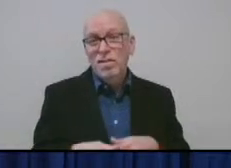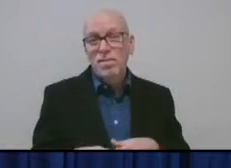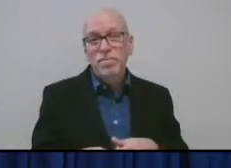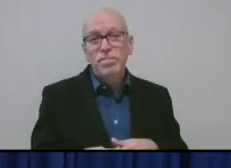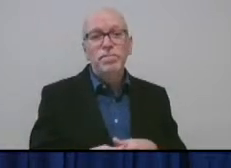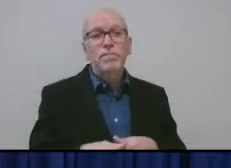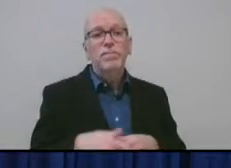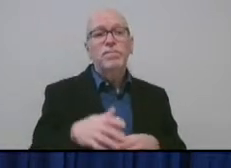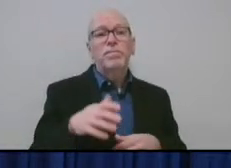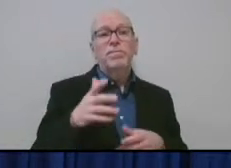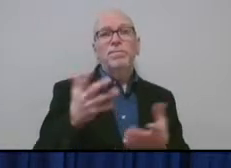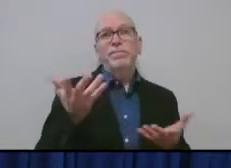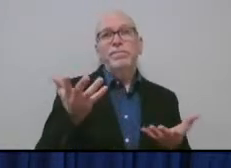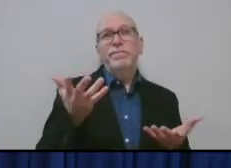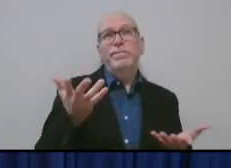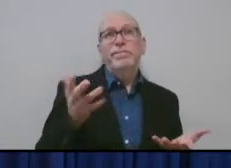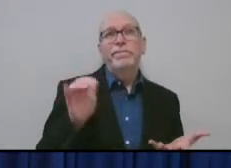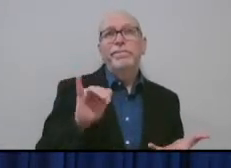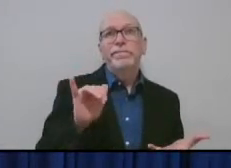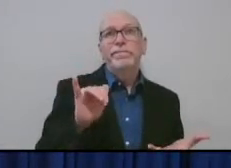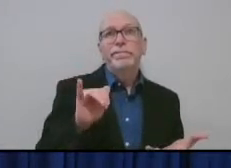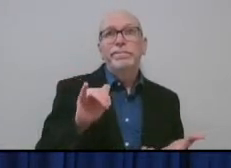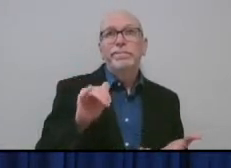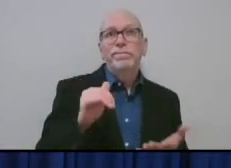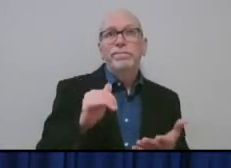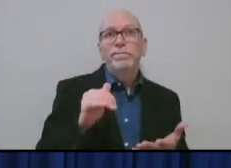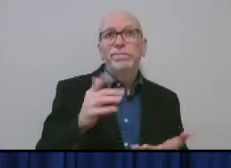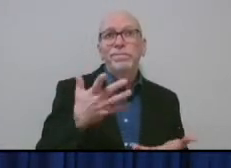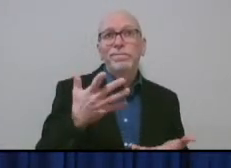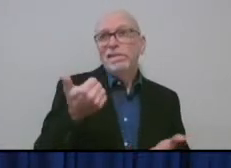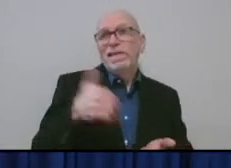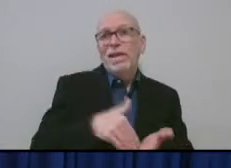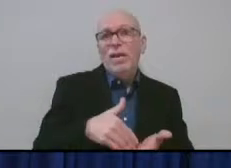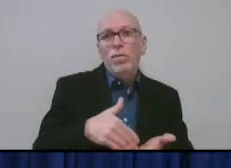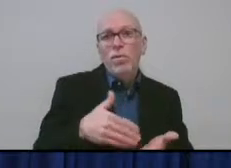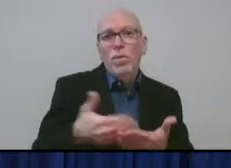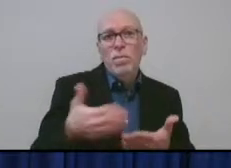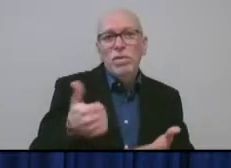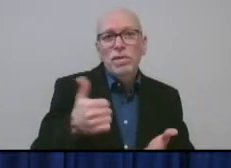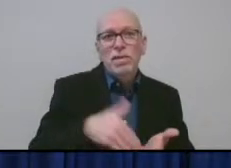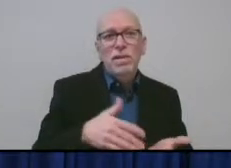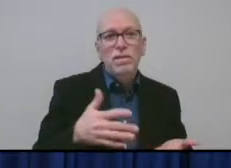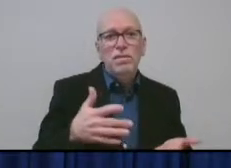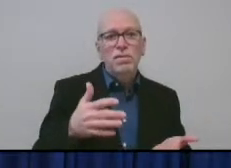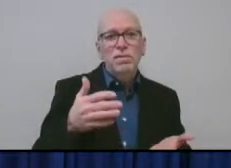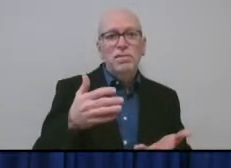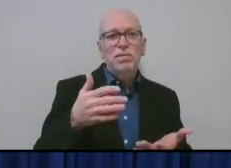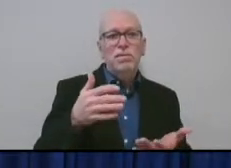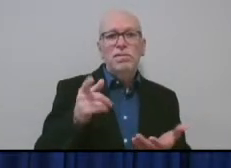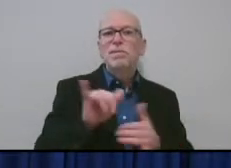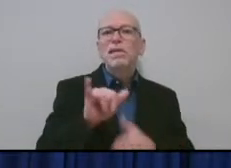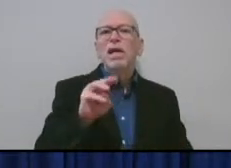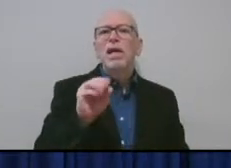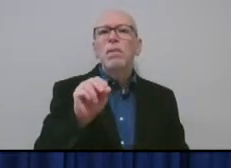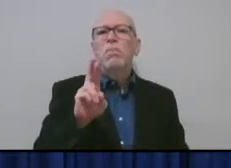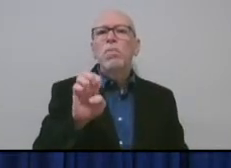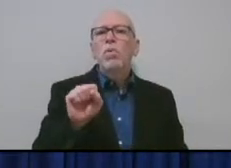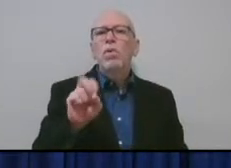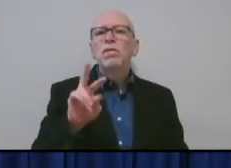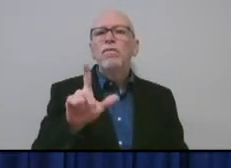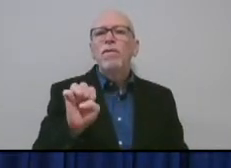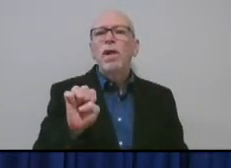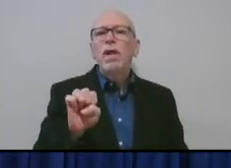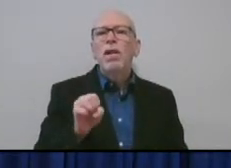that's like, about 10,000 is like, Mooresville or